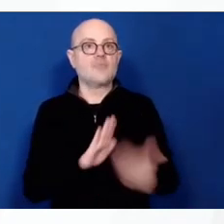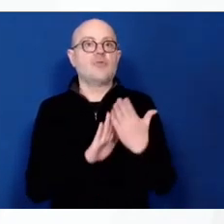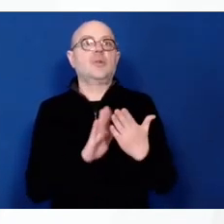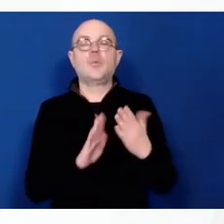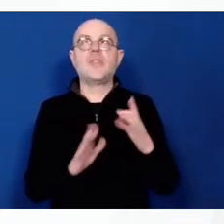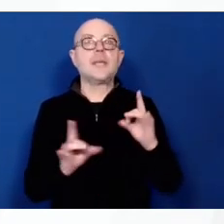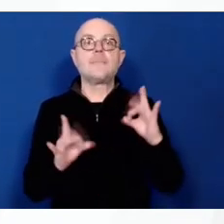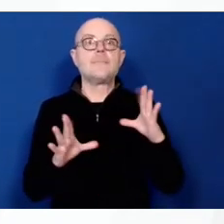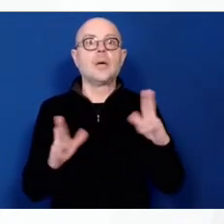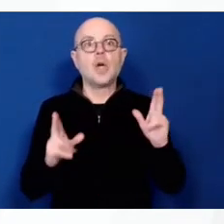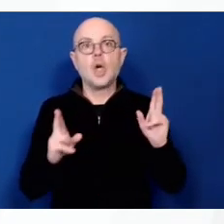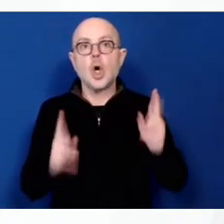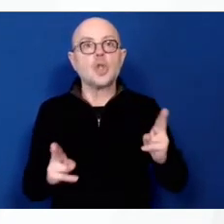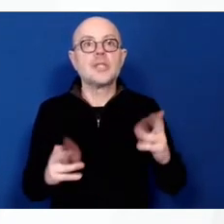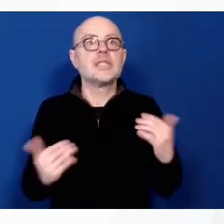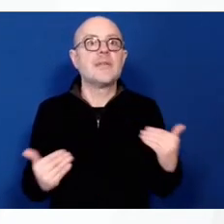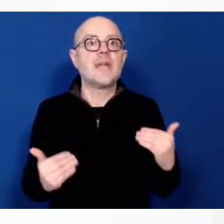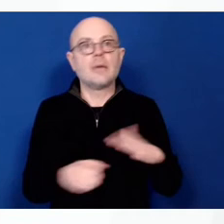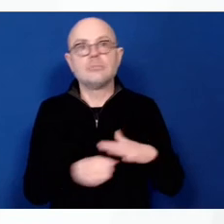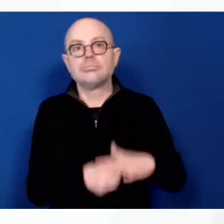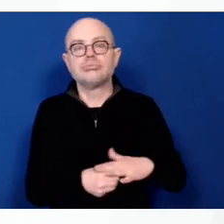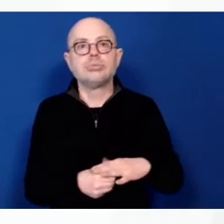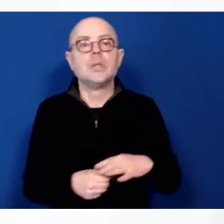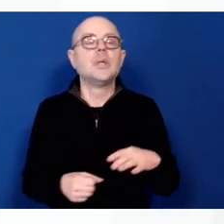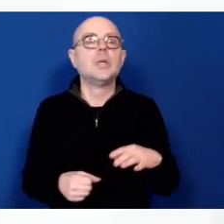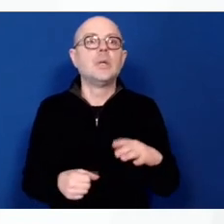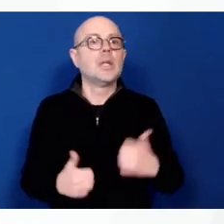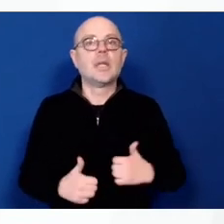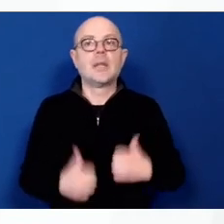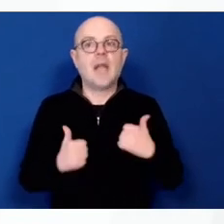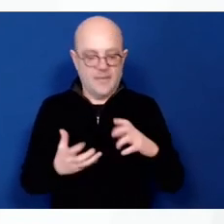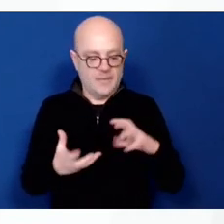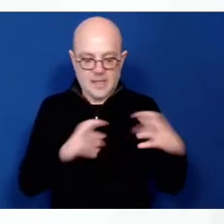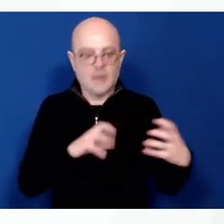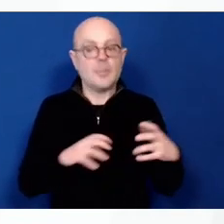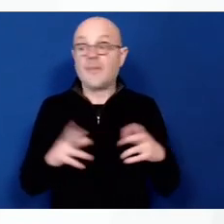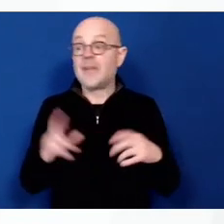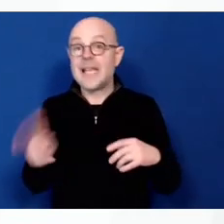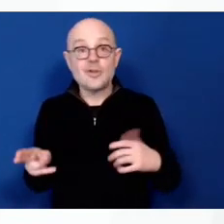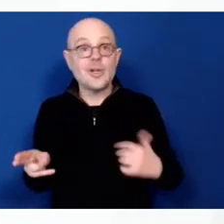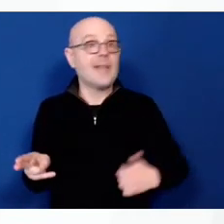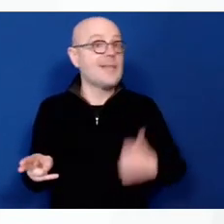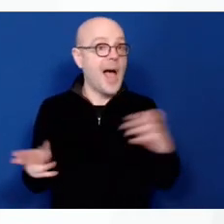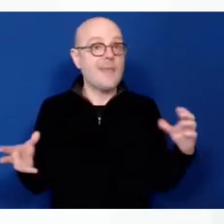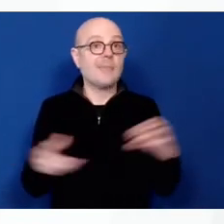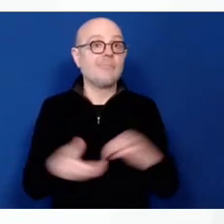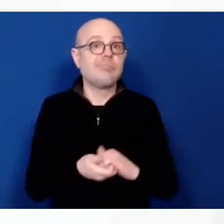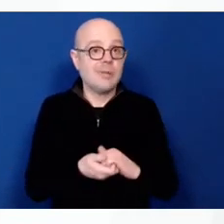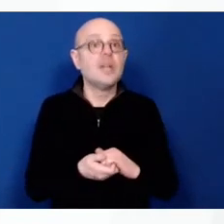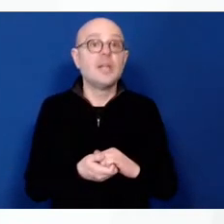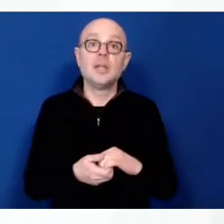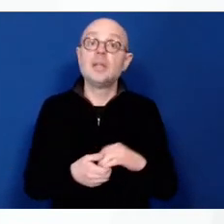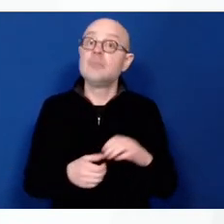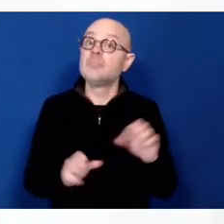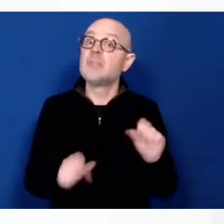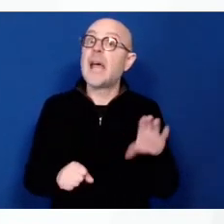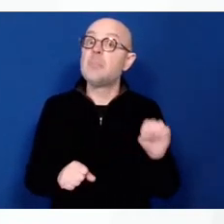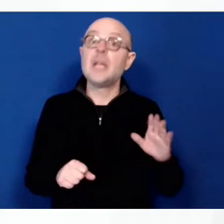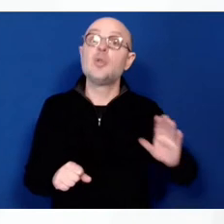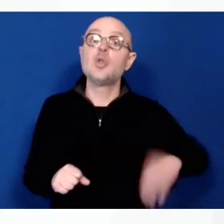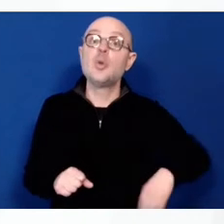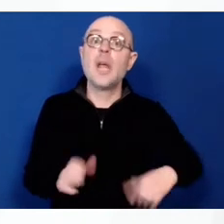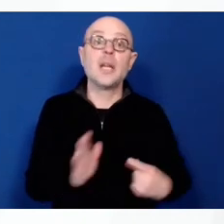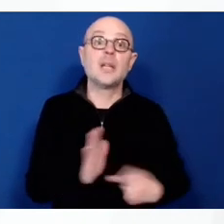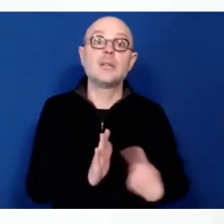this unfolding conundrum of life and history, there is such a thing as being too late. This is